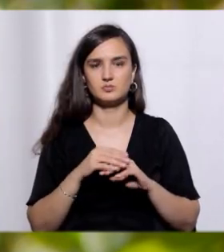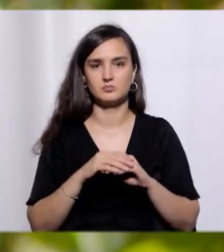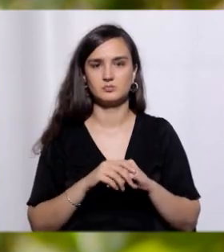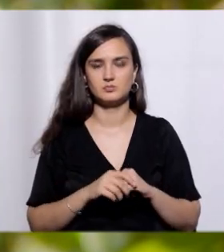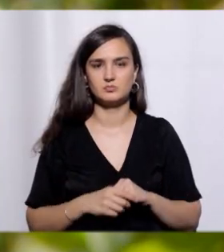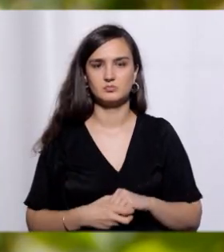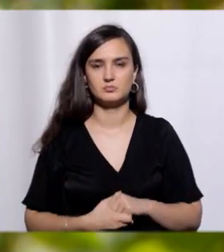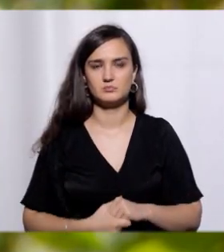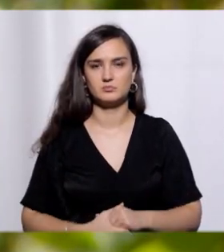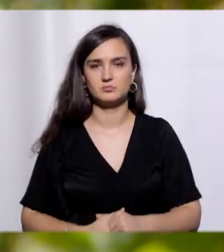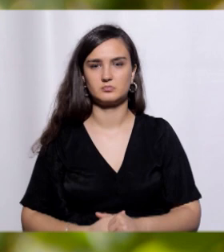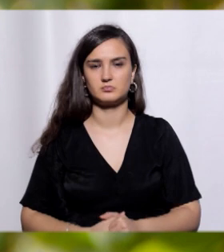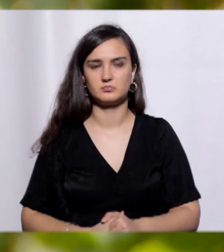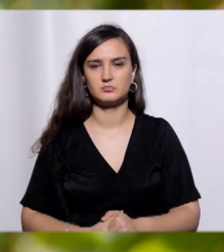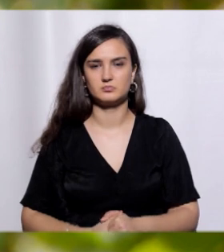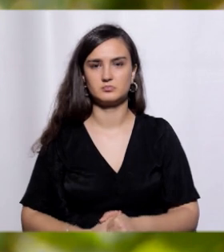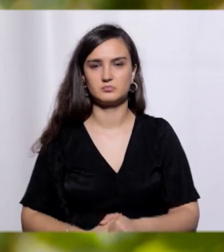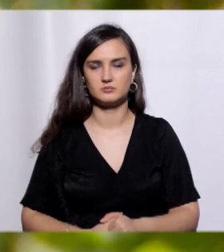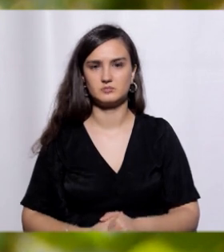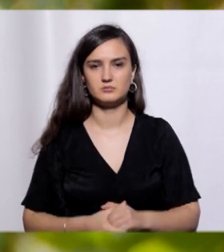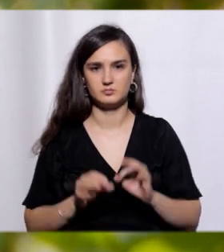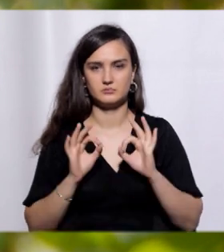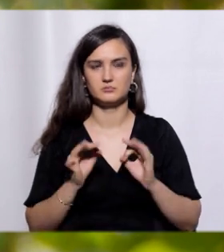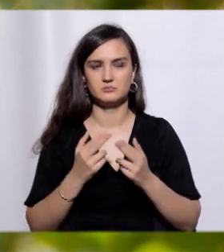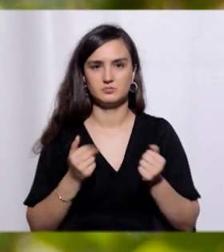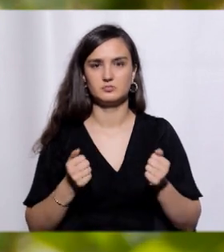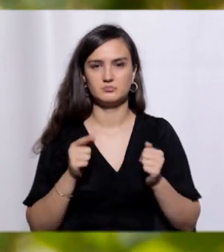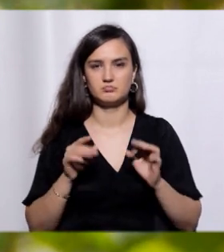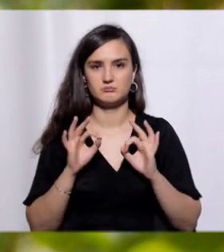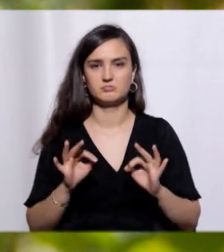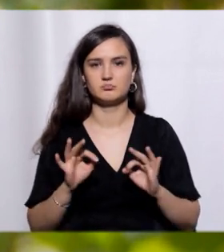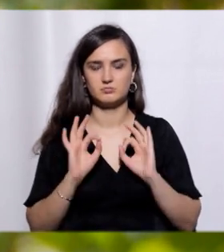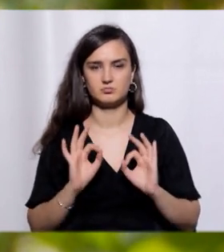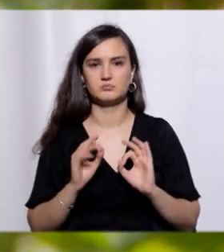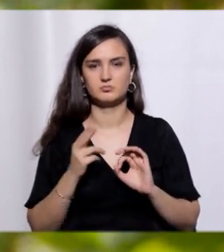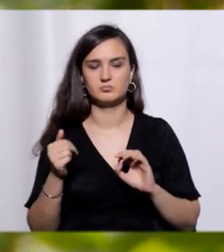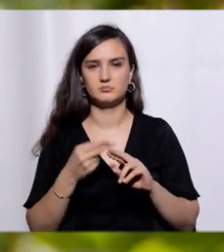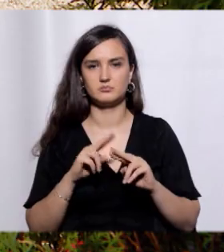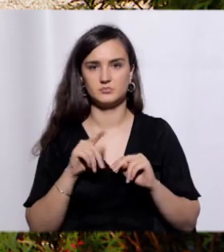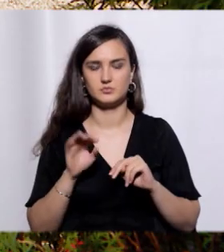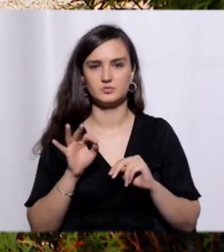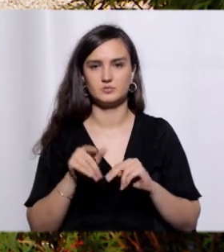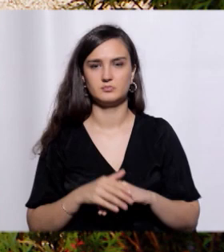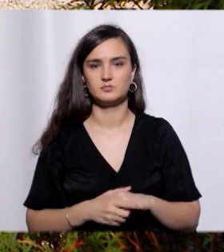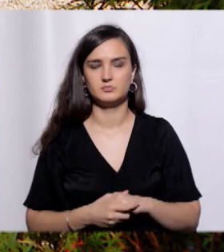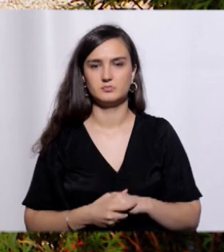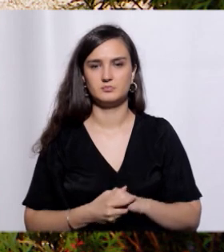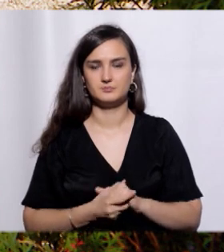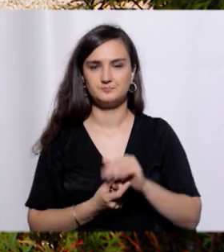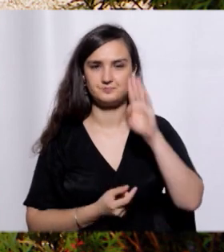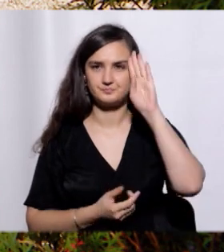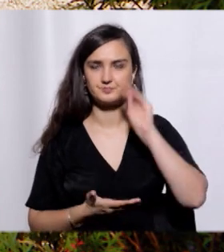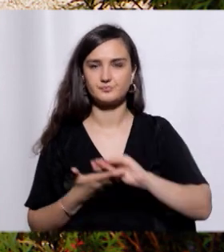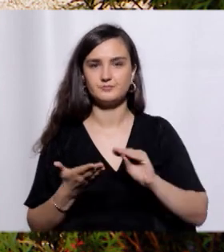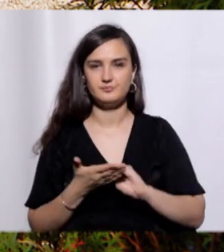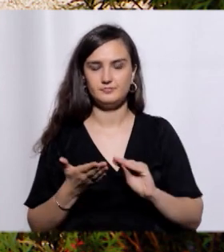time. Yes, I guess that's right? That is true. That is true. The male writers were the